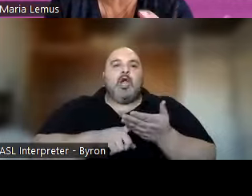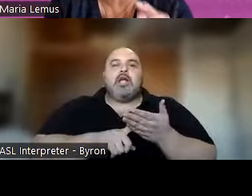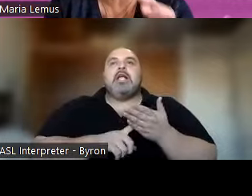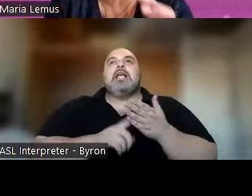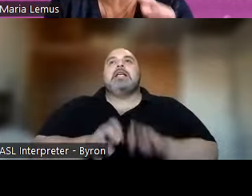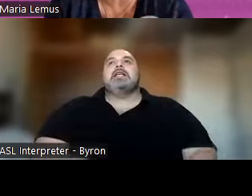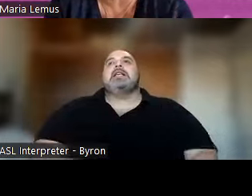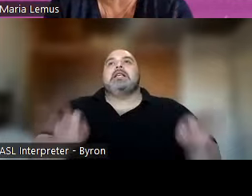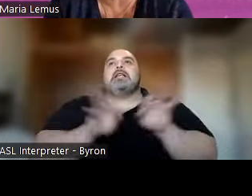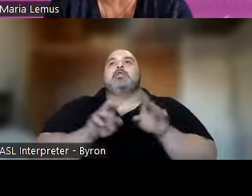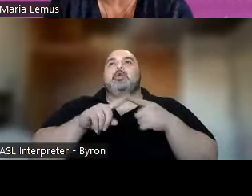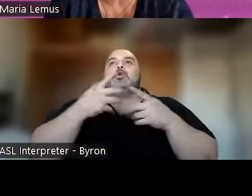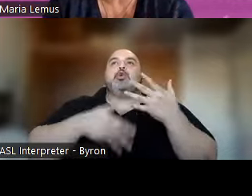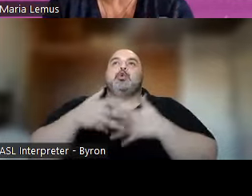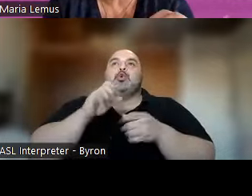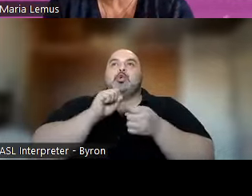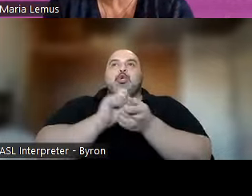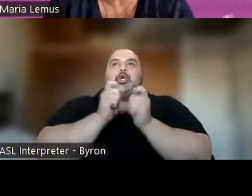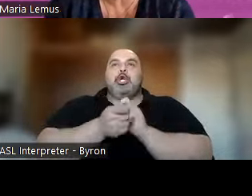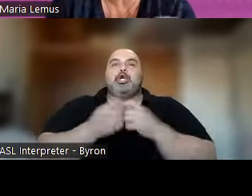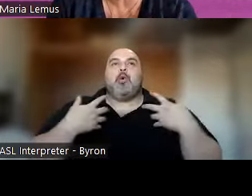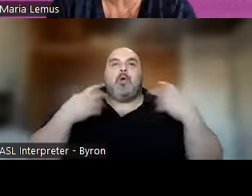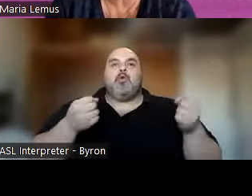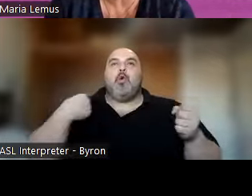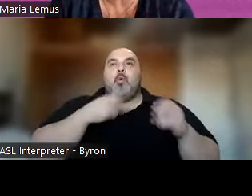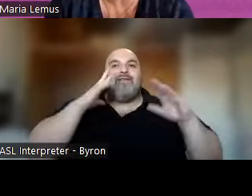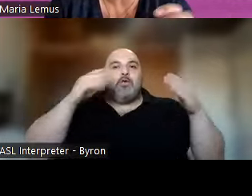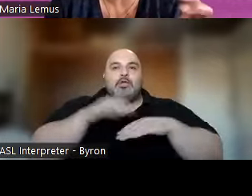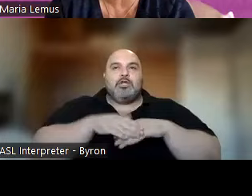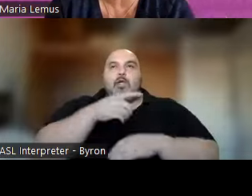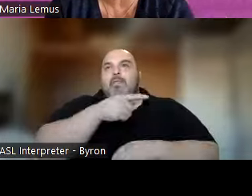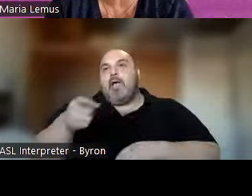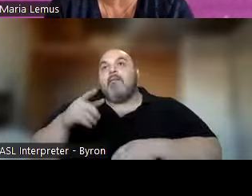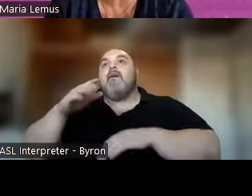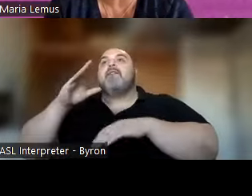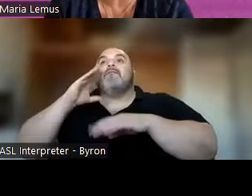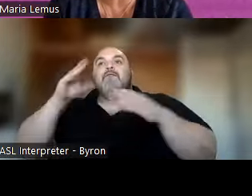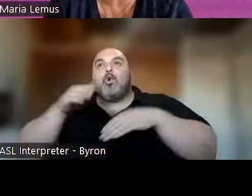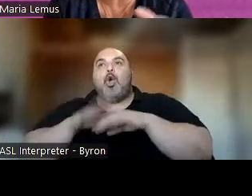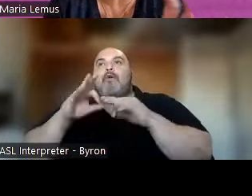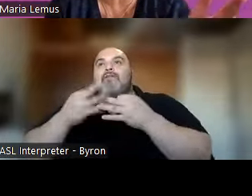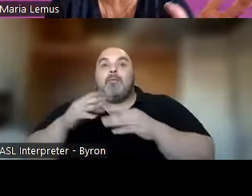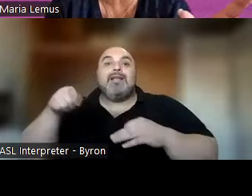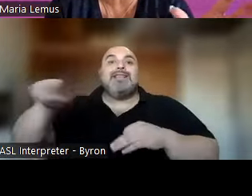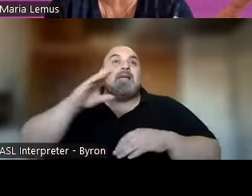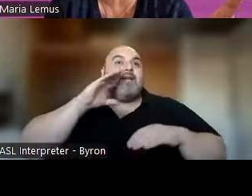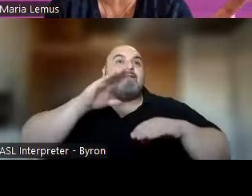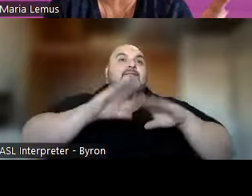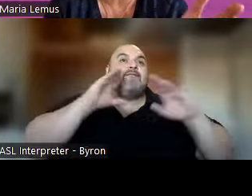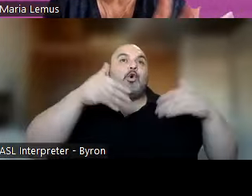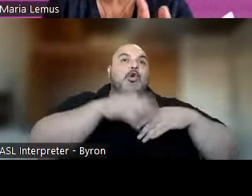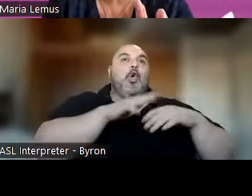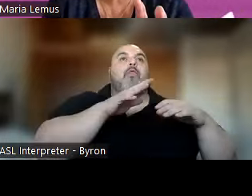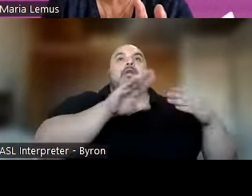to social change and wellness. We focus on them, they focus on their families, they focus on the community. And what you see now across